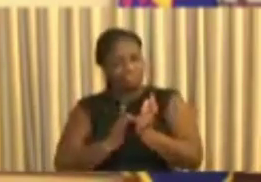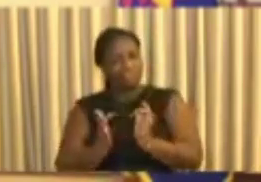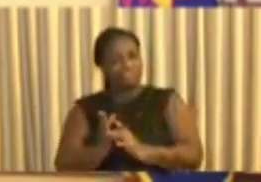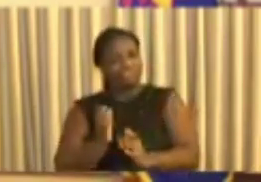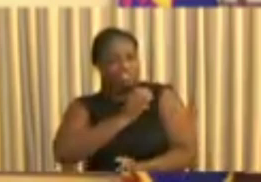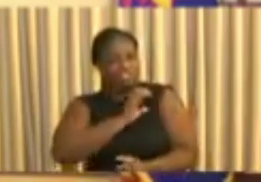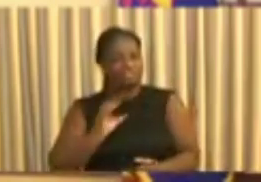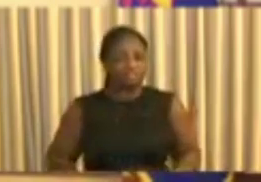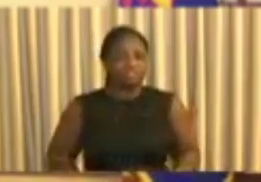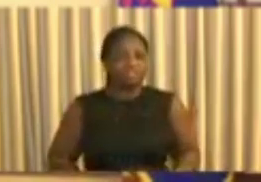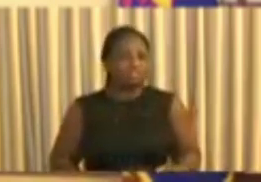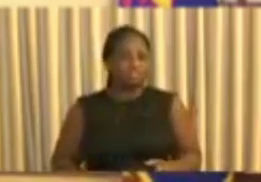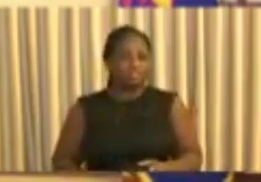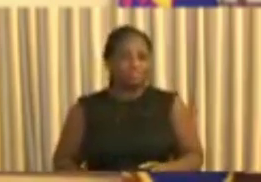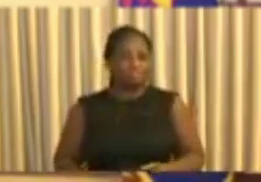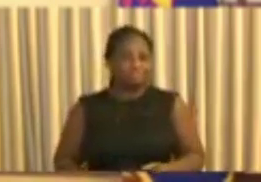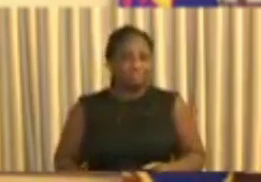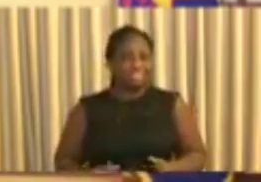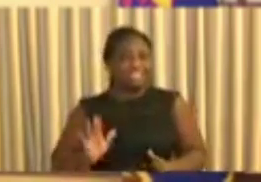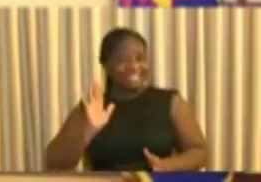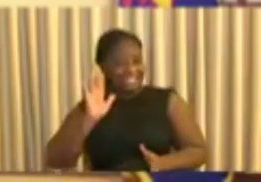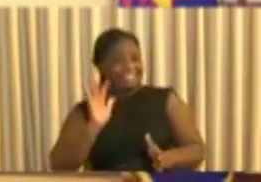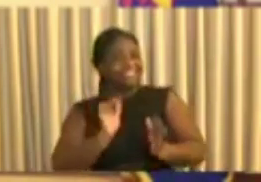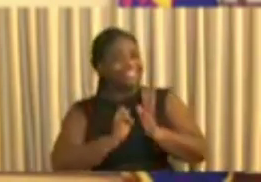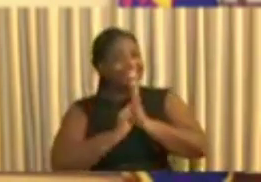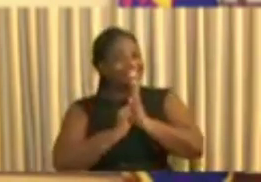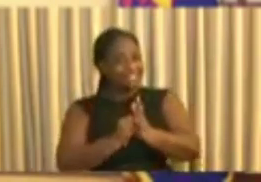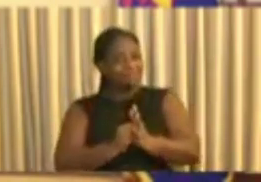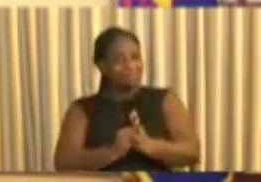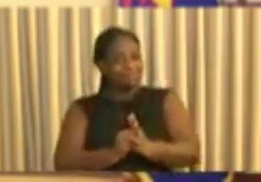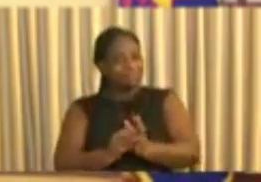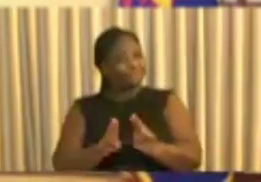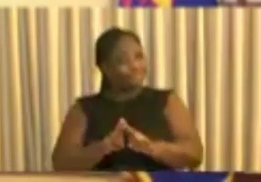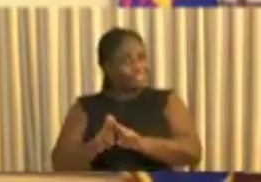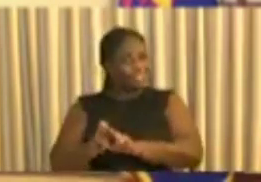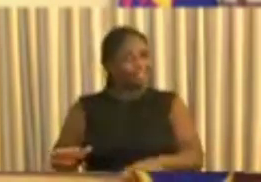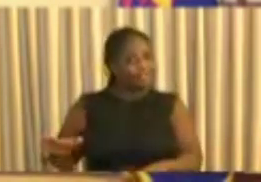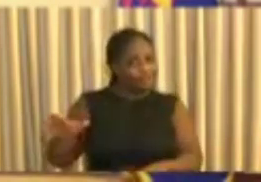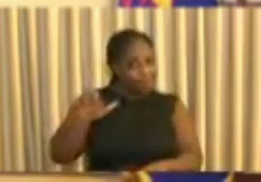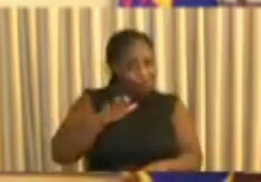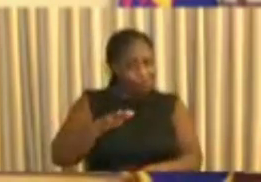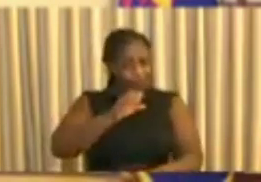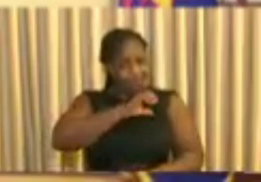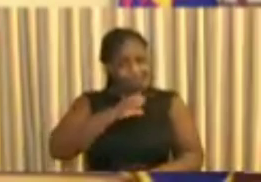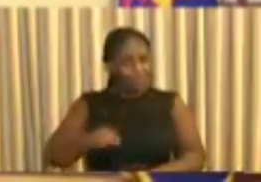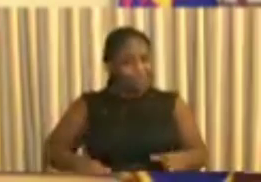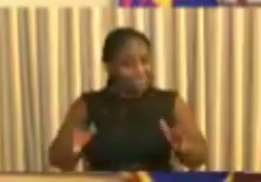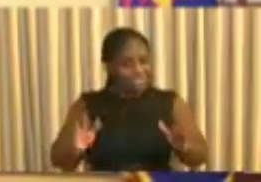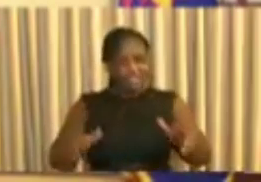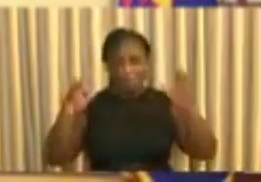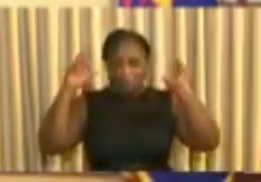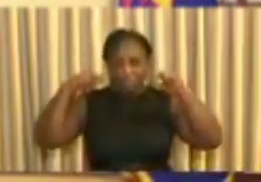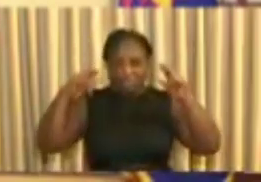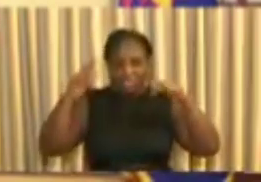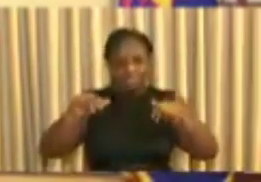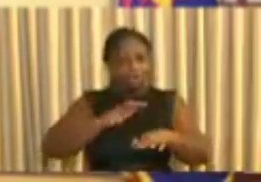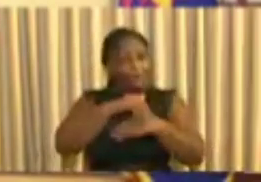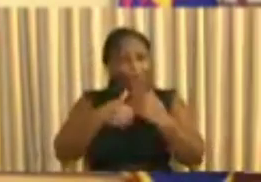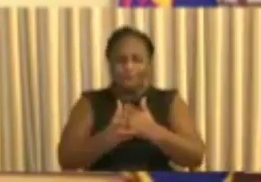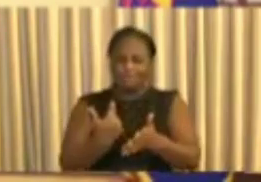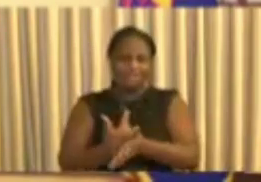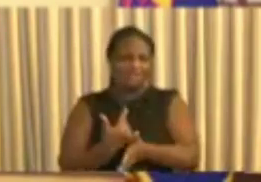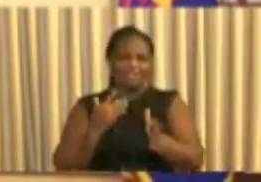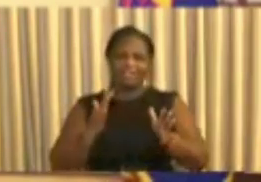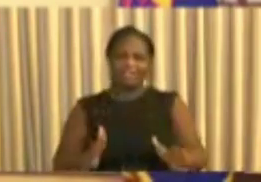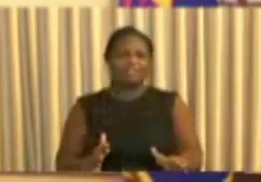Christ. Let his example unite all of us, Christians, Muslims, all